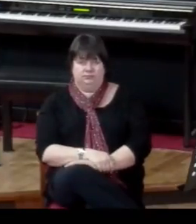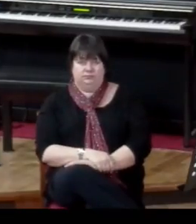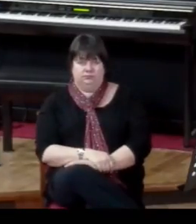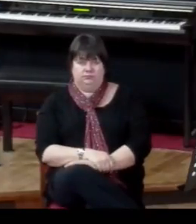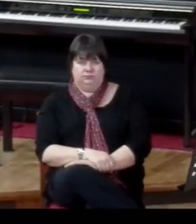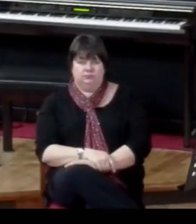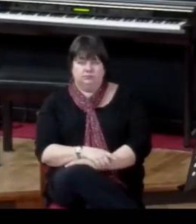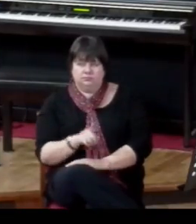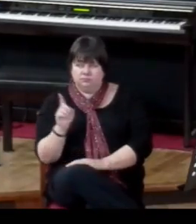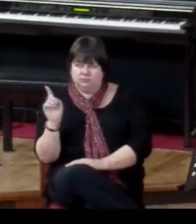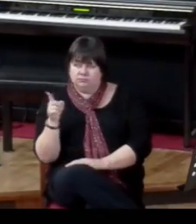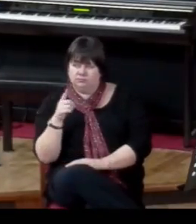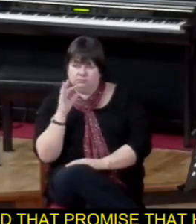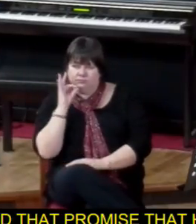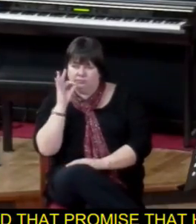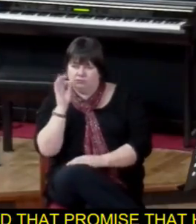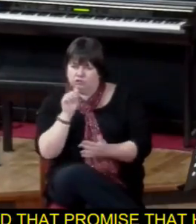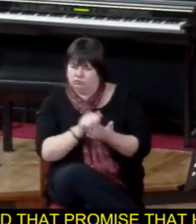Is that right?